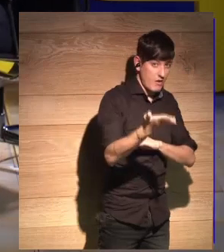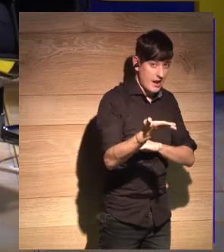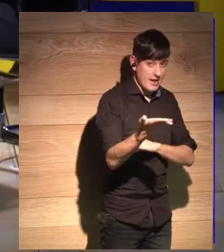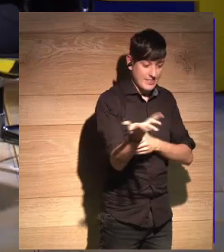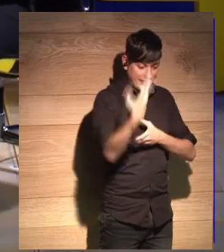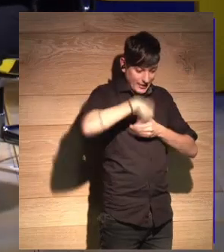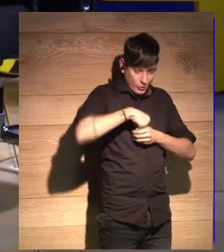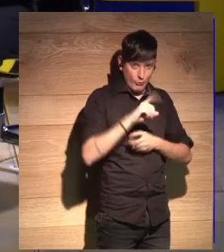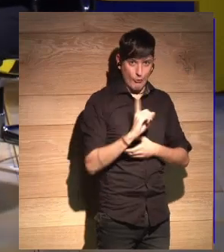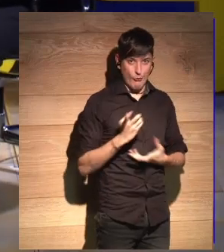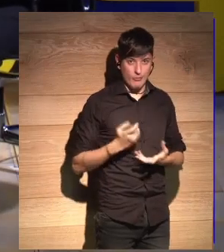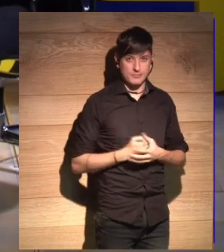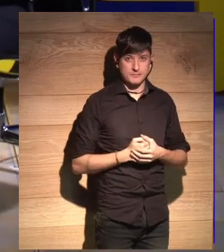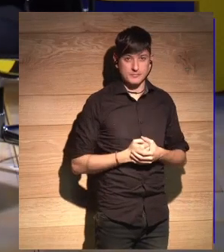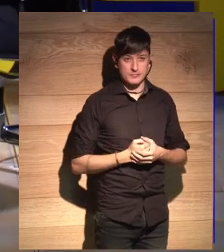la verdad es que nos...